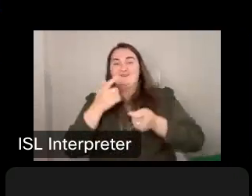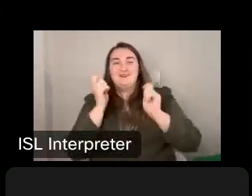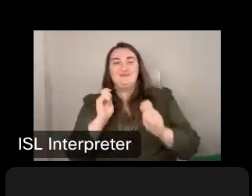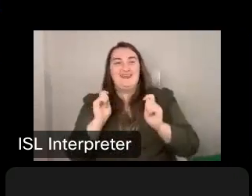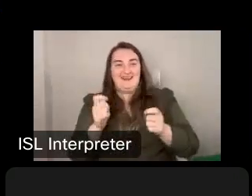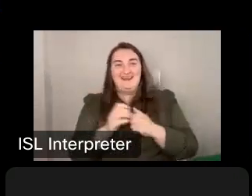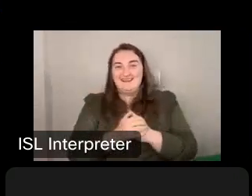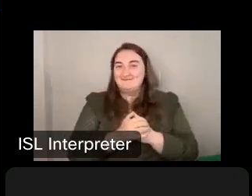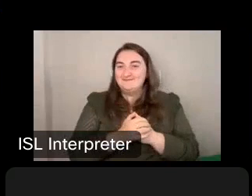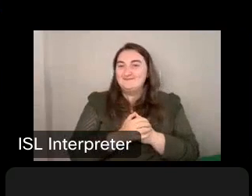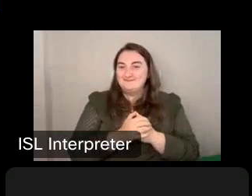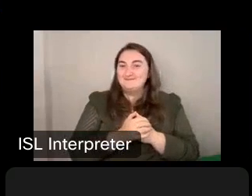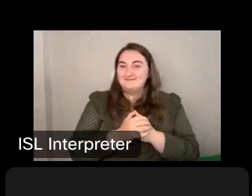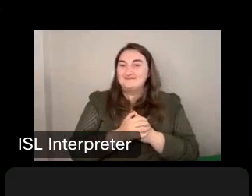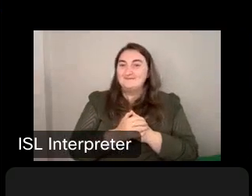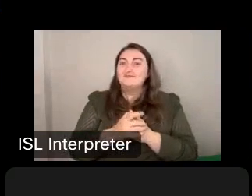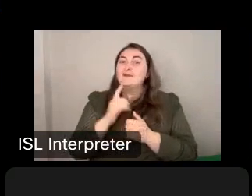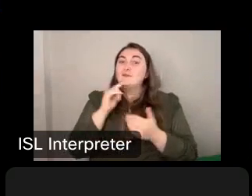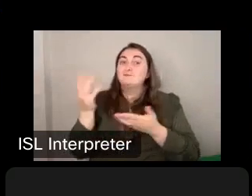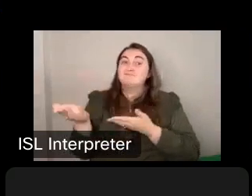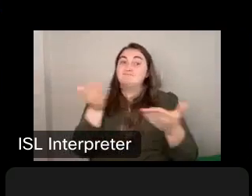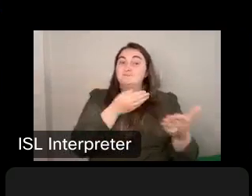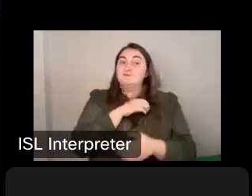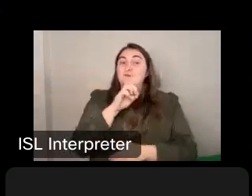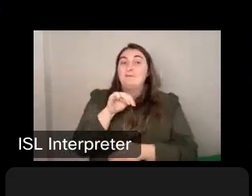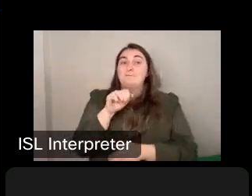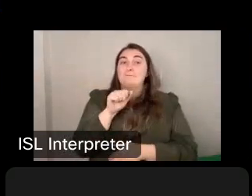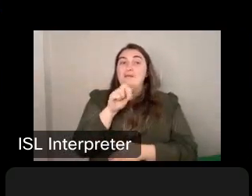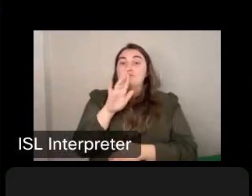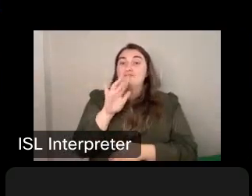and so forth after an incident. But over to you, Mary.